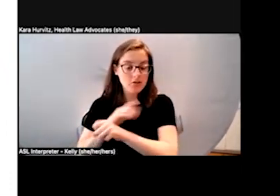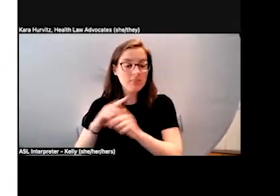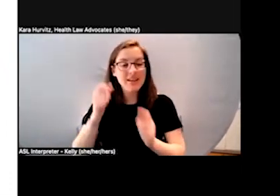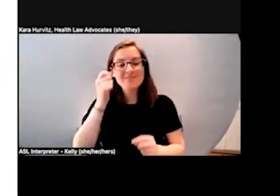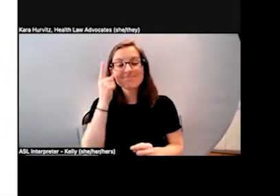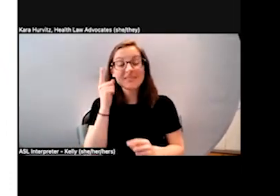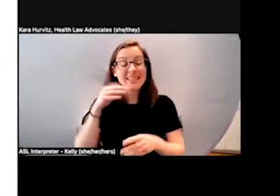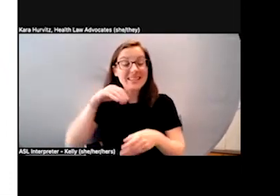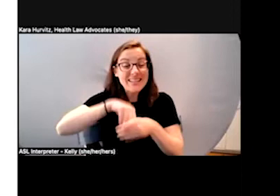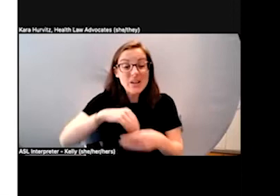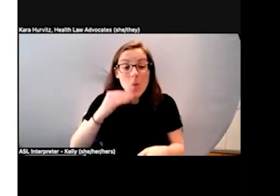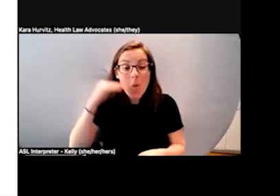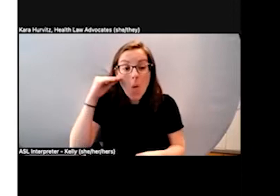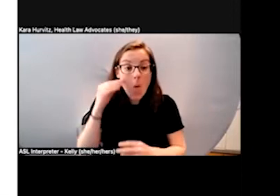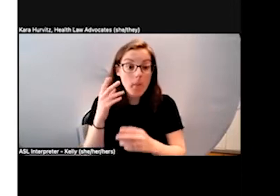or